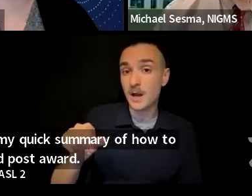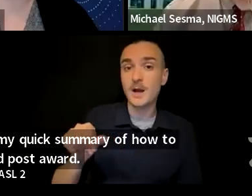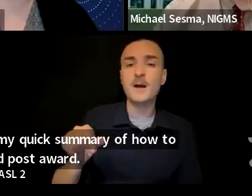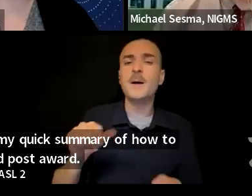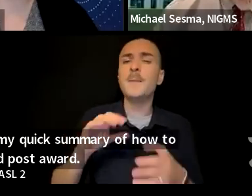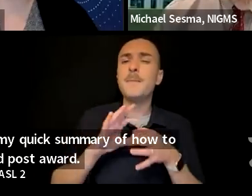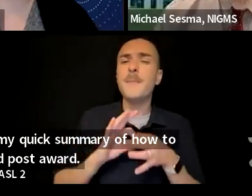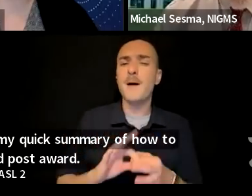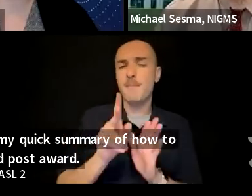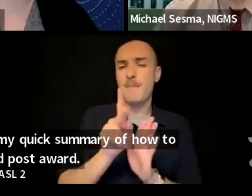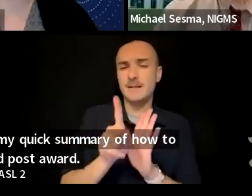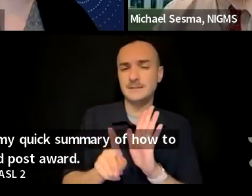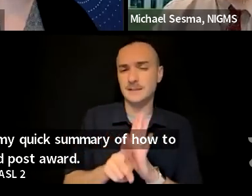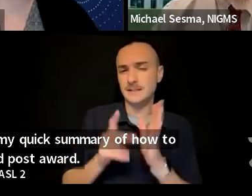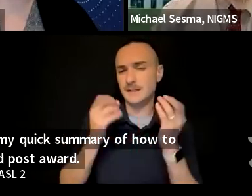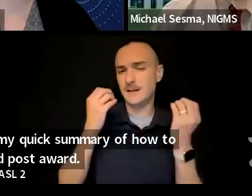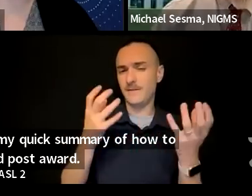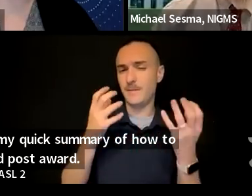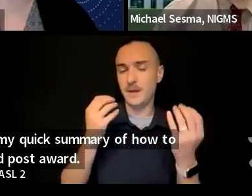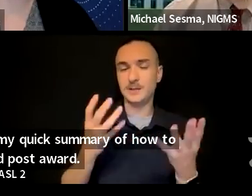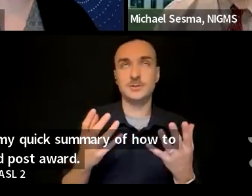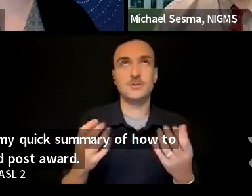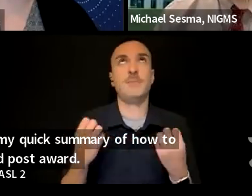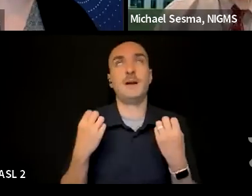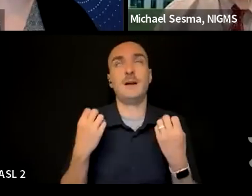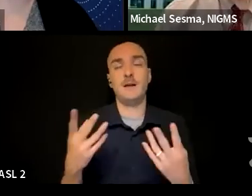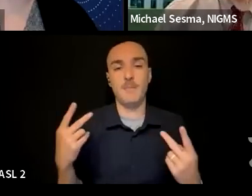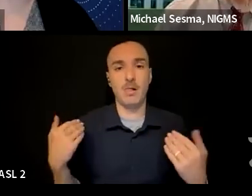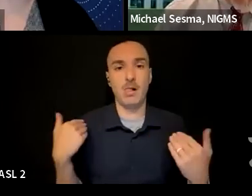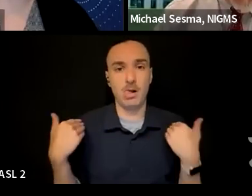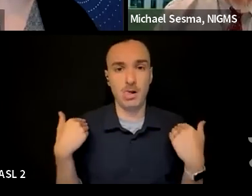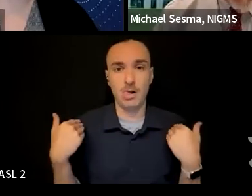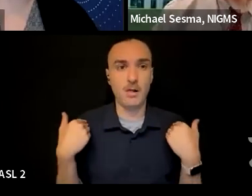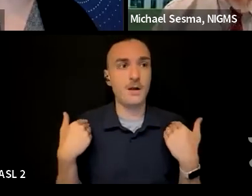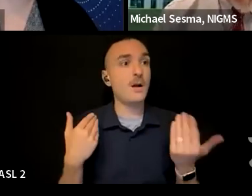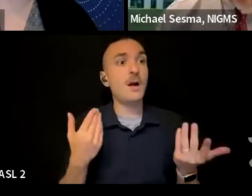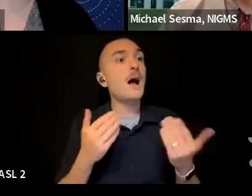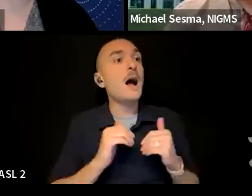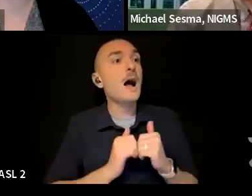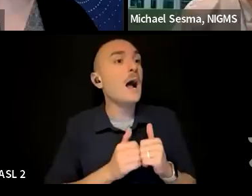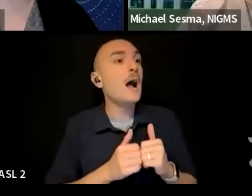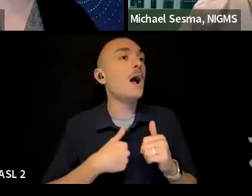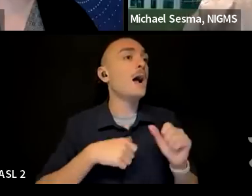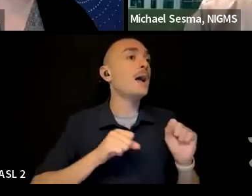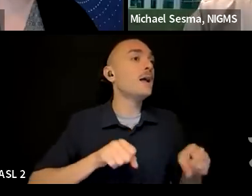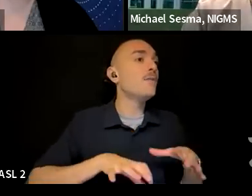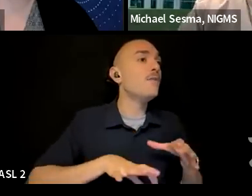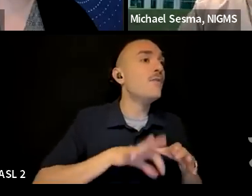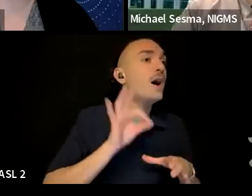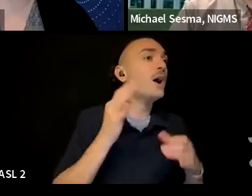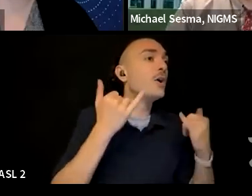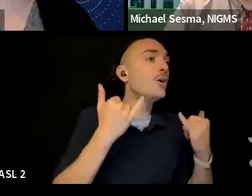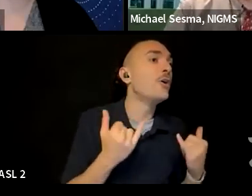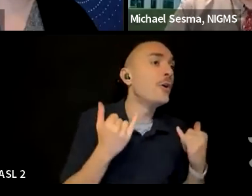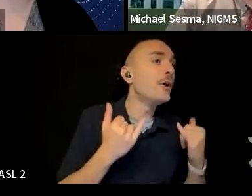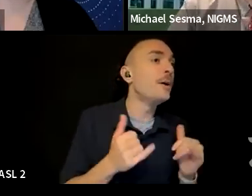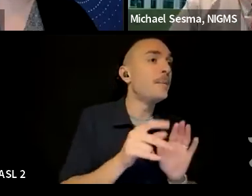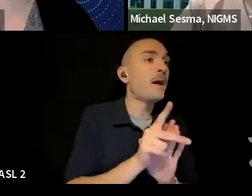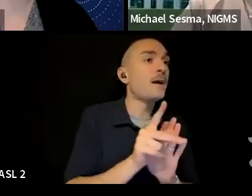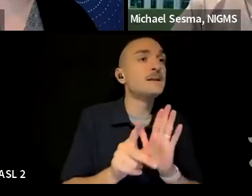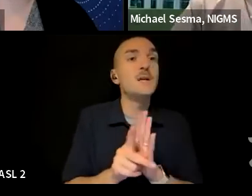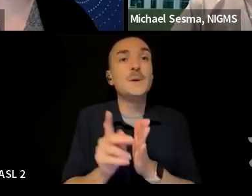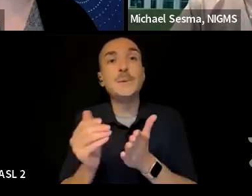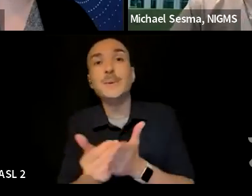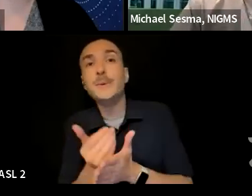this, many people ask this, where do I go for both the current policies as well as updates? Who